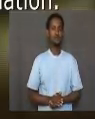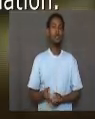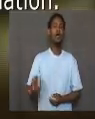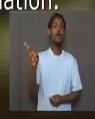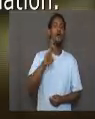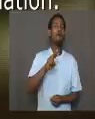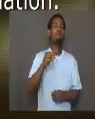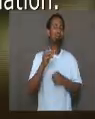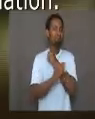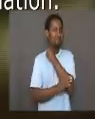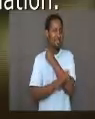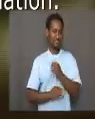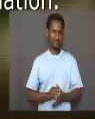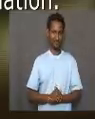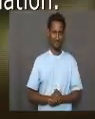or nation.